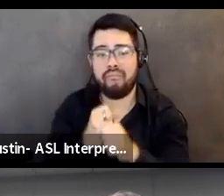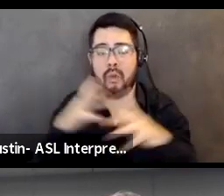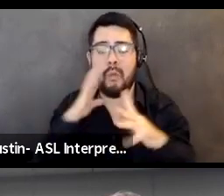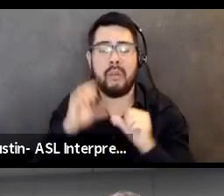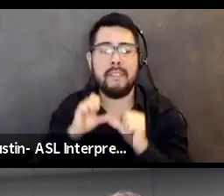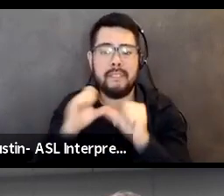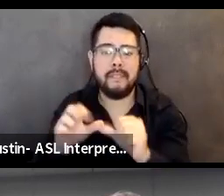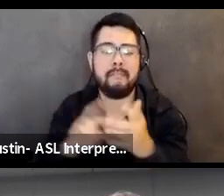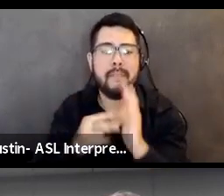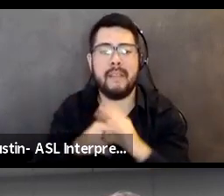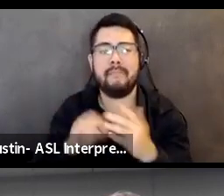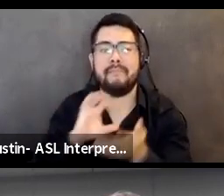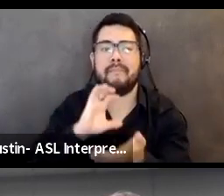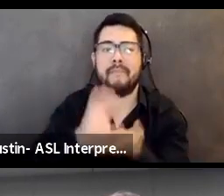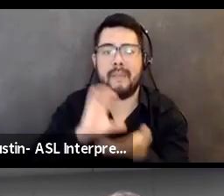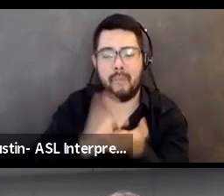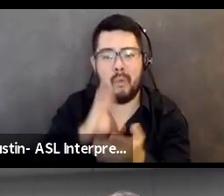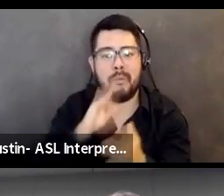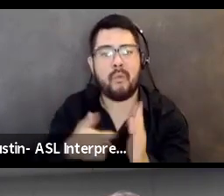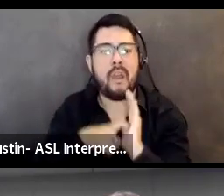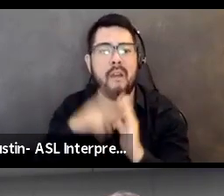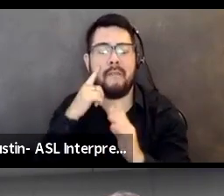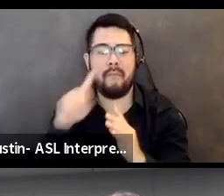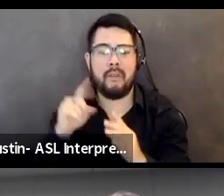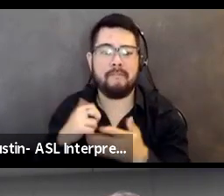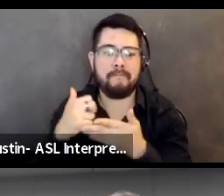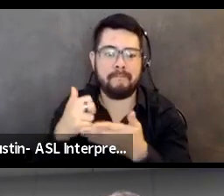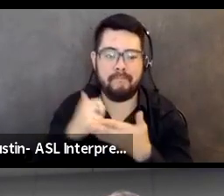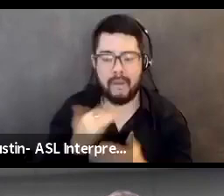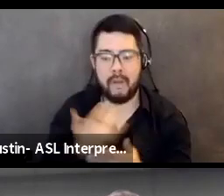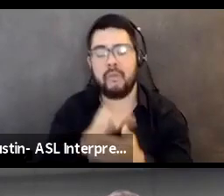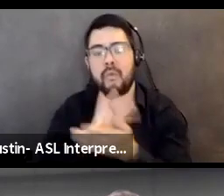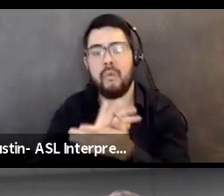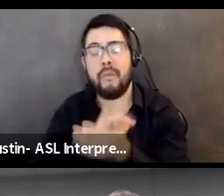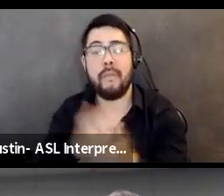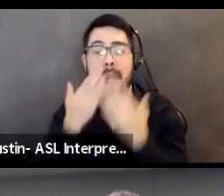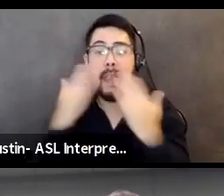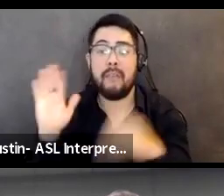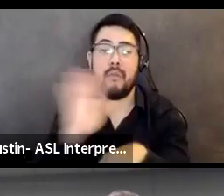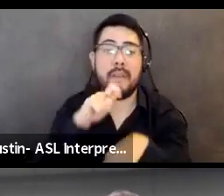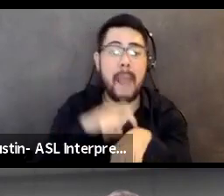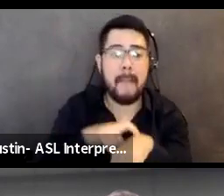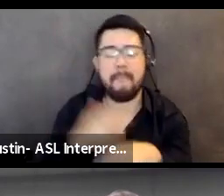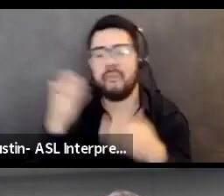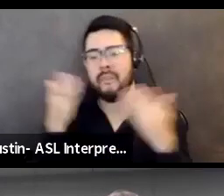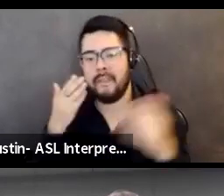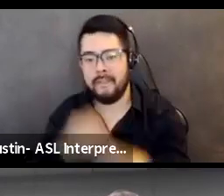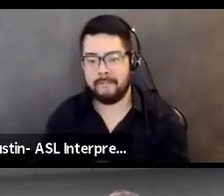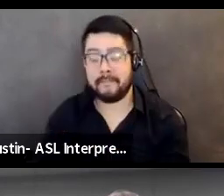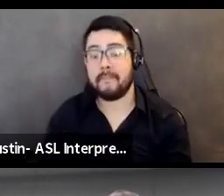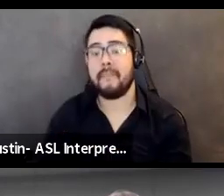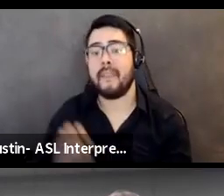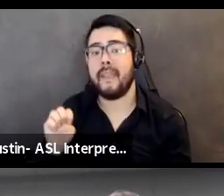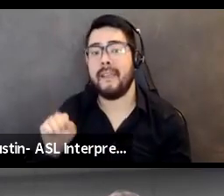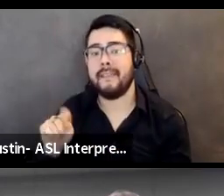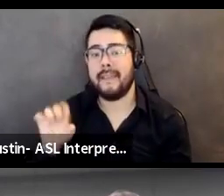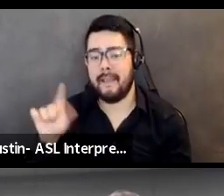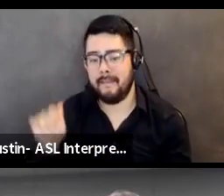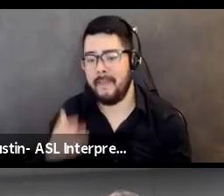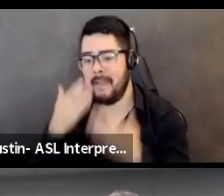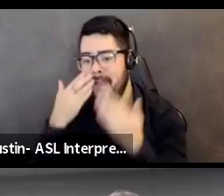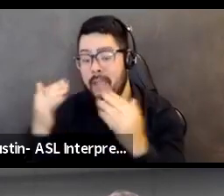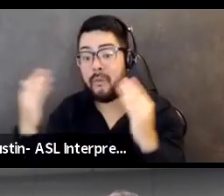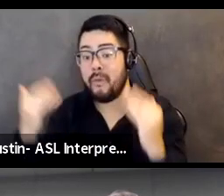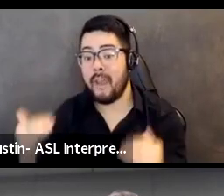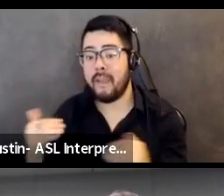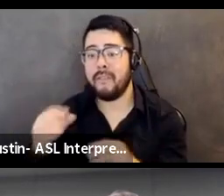solution for sagan ash elementary school thank you for your time and for your service thank you for your comments mr president our next speaker will be speaker